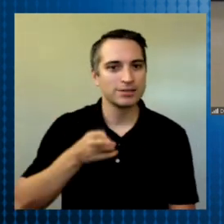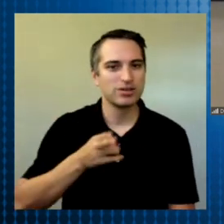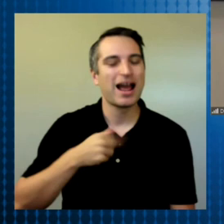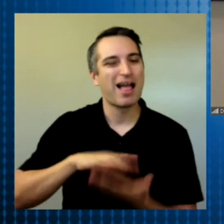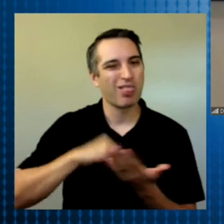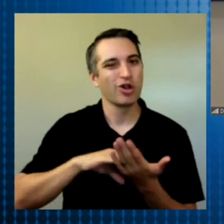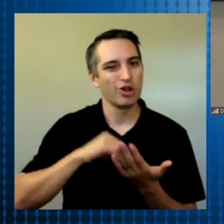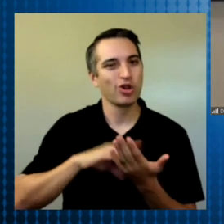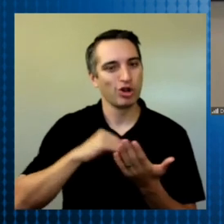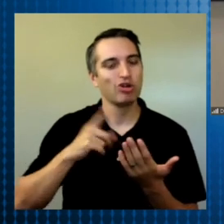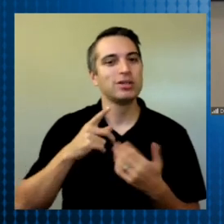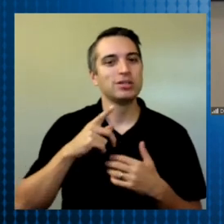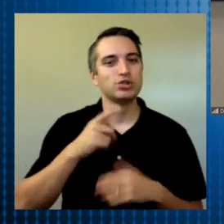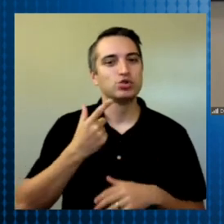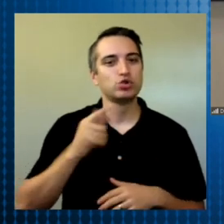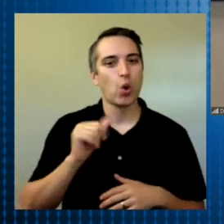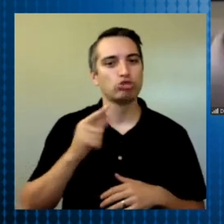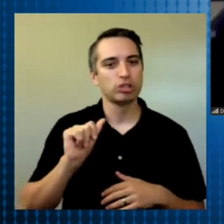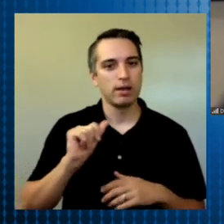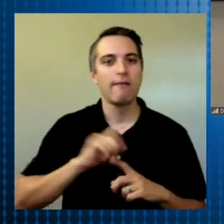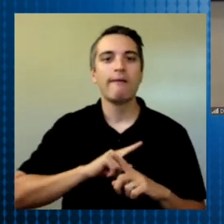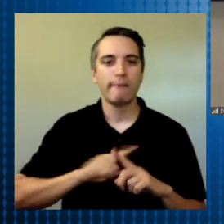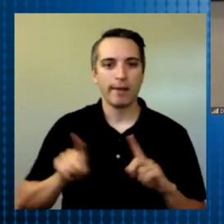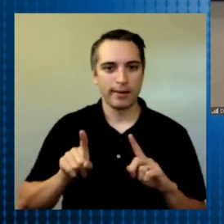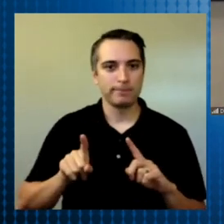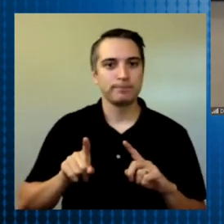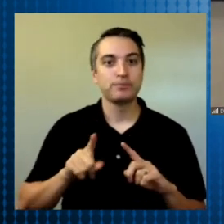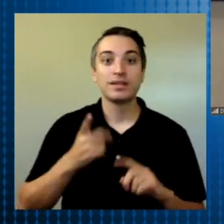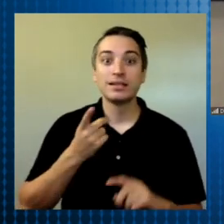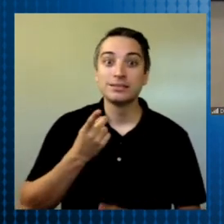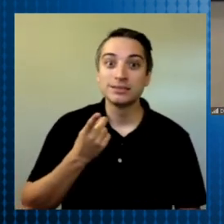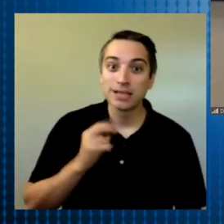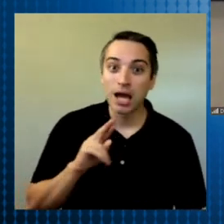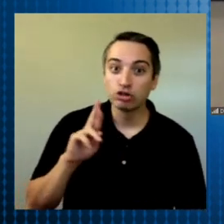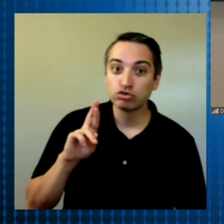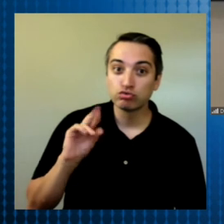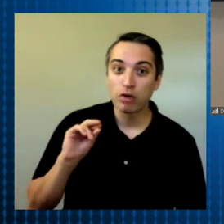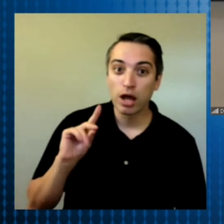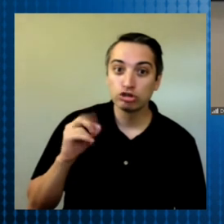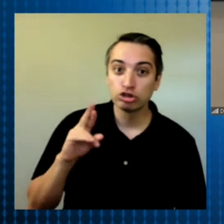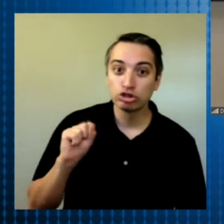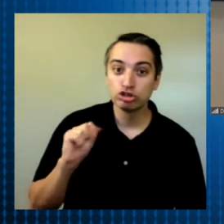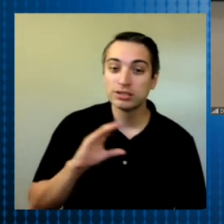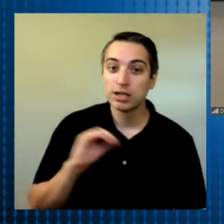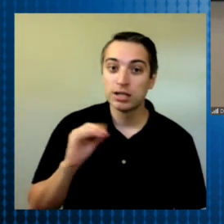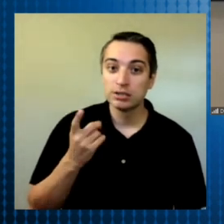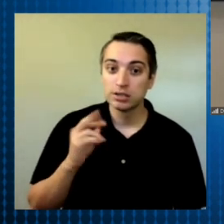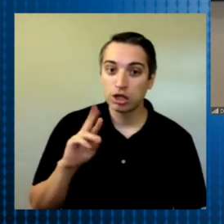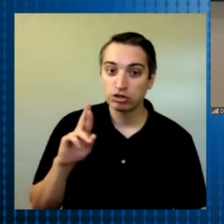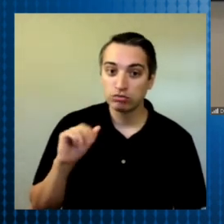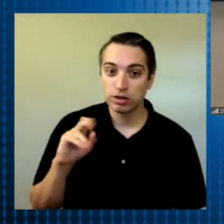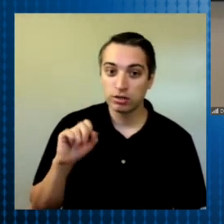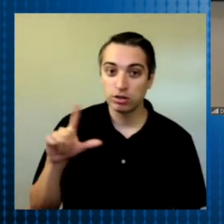But Dr. Rogers and Mr. Randall beat it in me. And this is a plug, Dr. Beverly. I have a new book coming